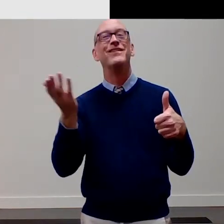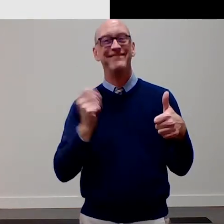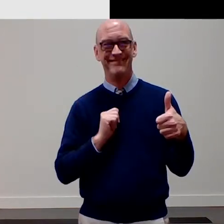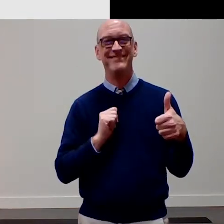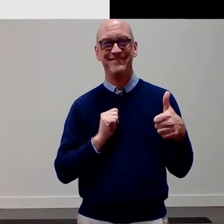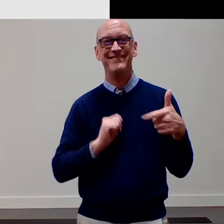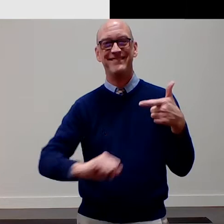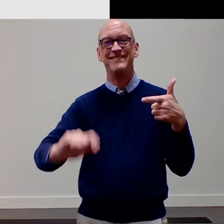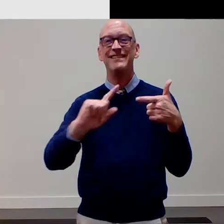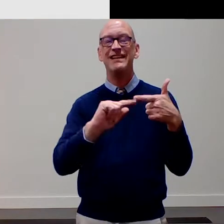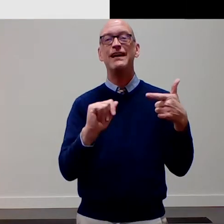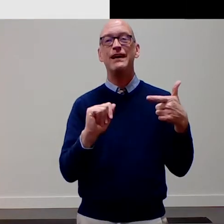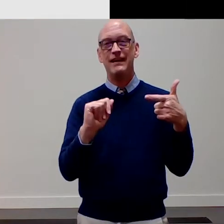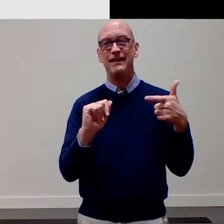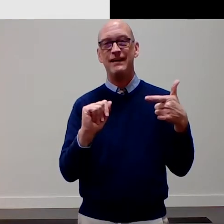Here.